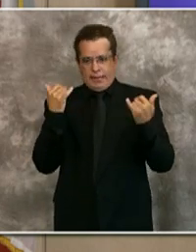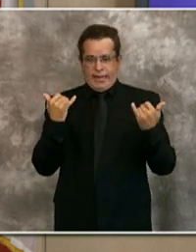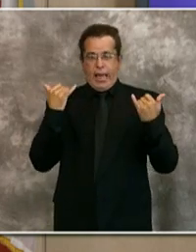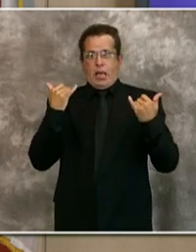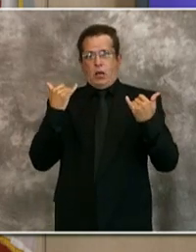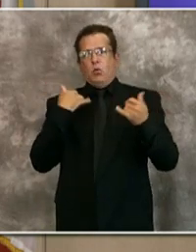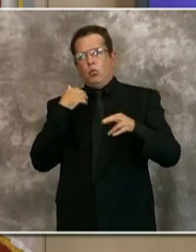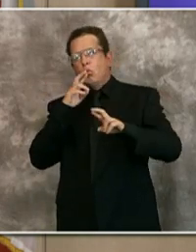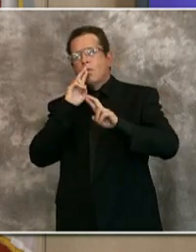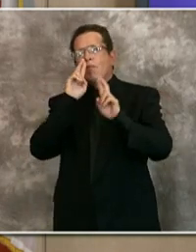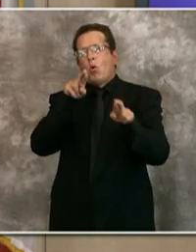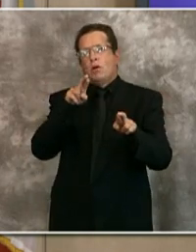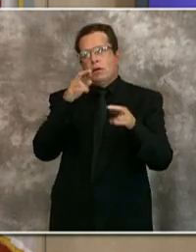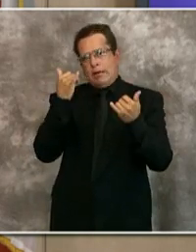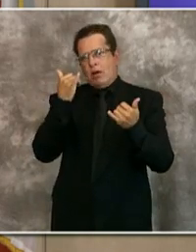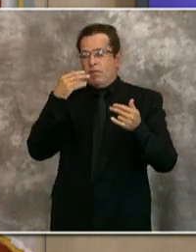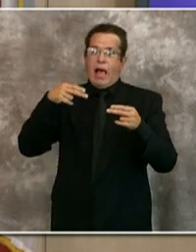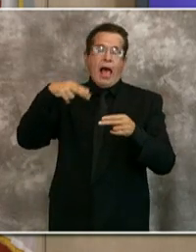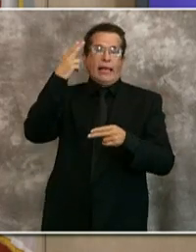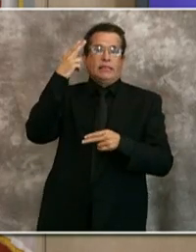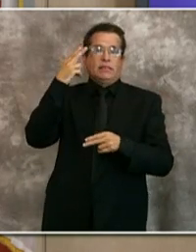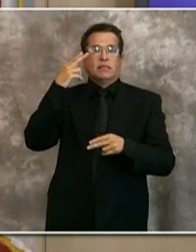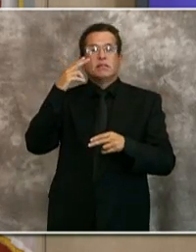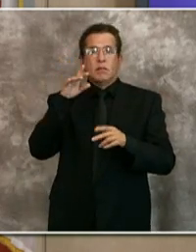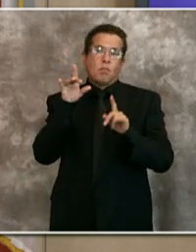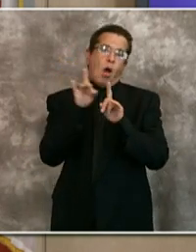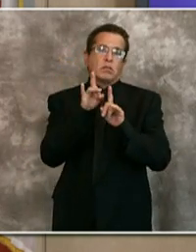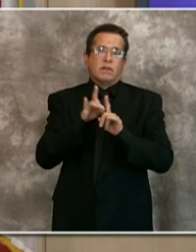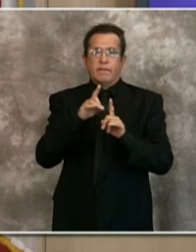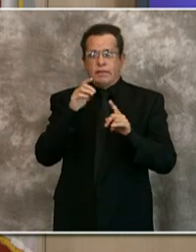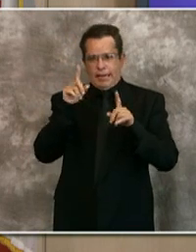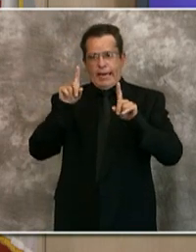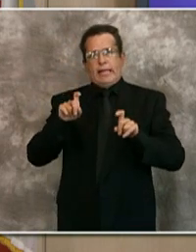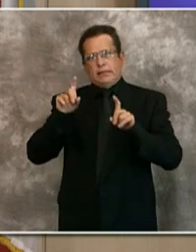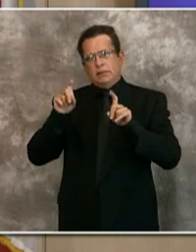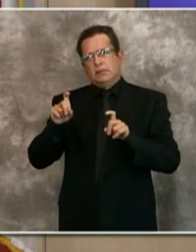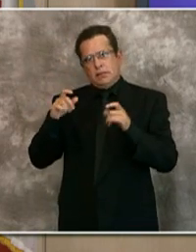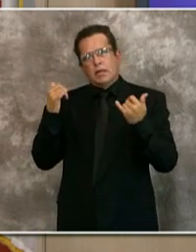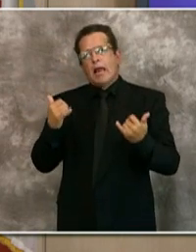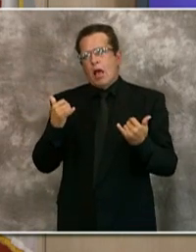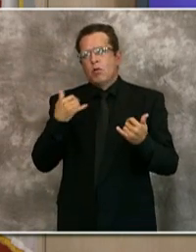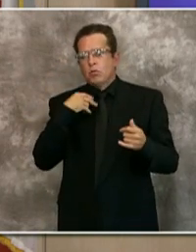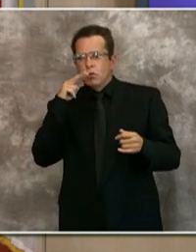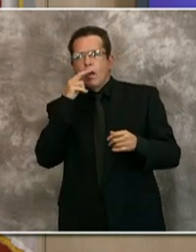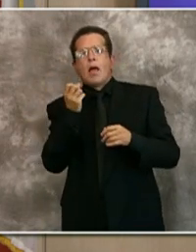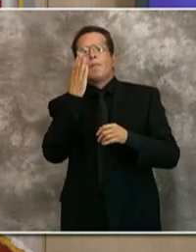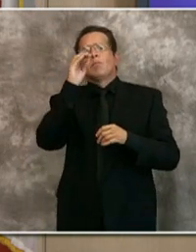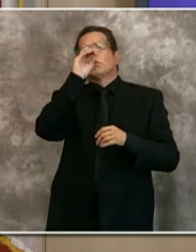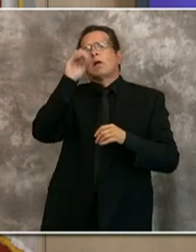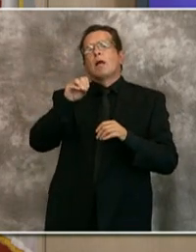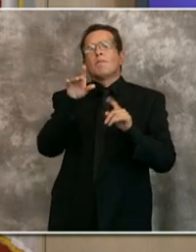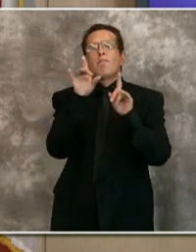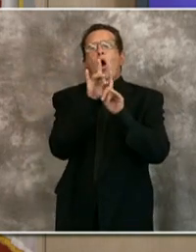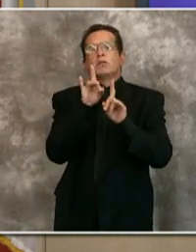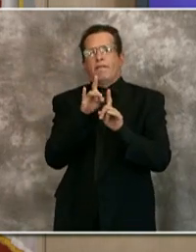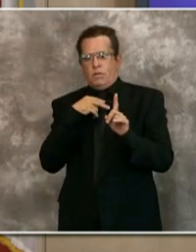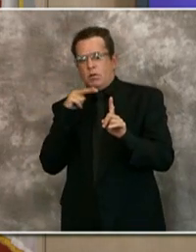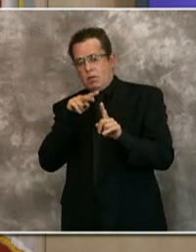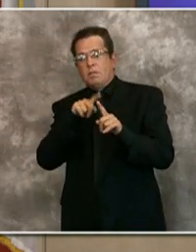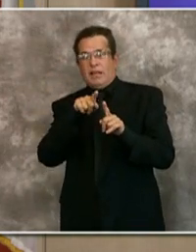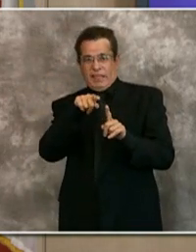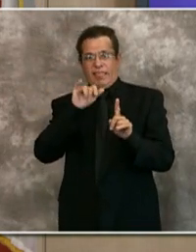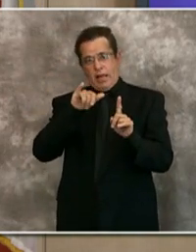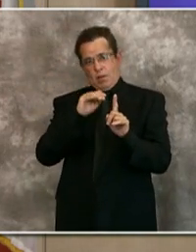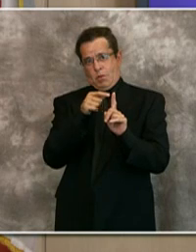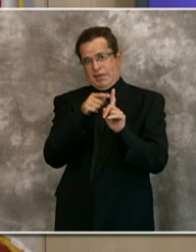are reporting our single highest day of positive tests. Again, it's important to take into account as a percentage of positive, but that is increasing as